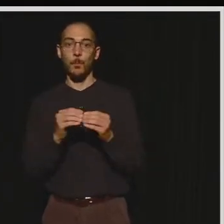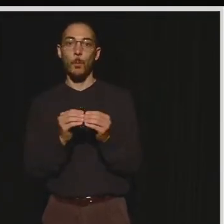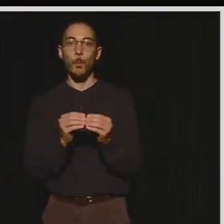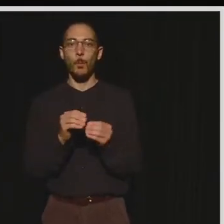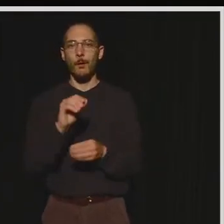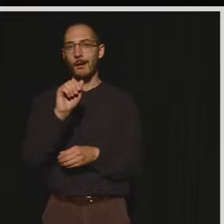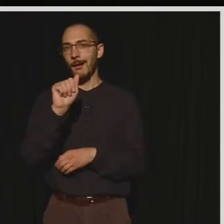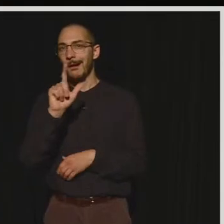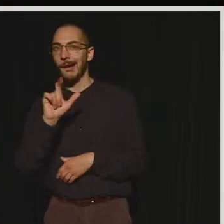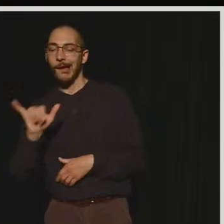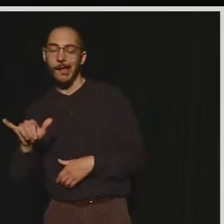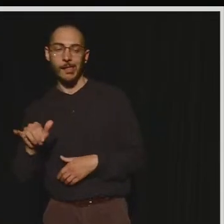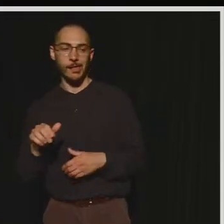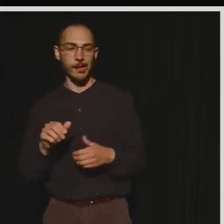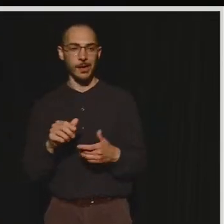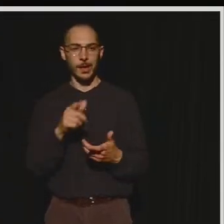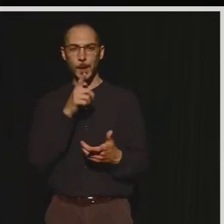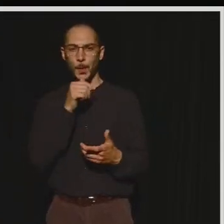is Pride for?